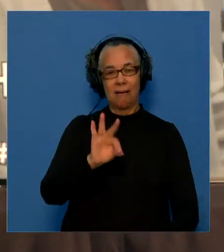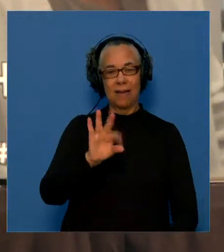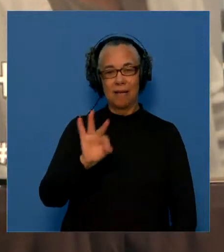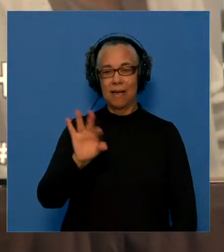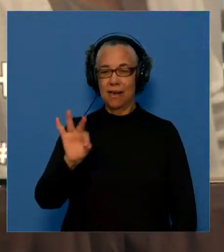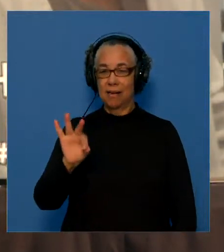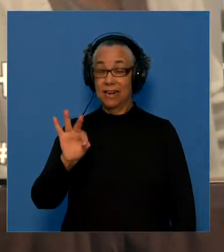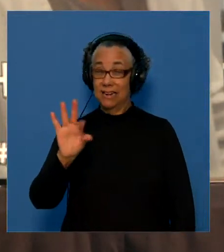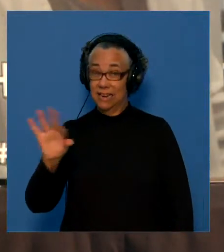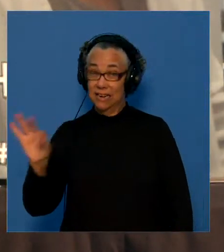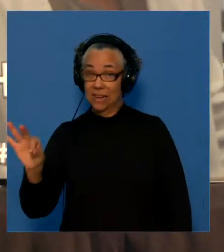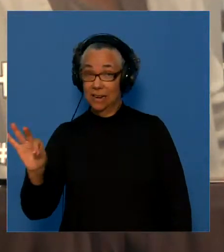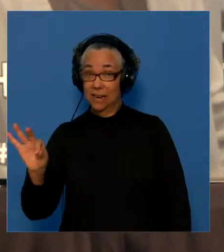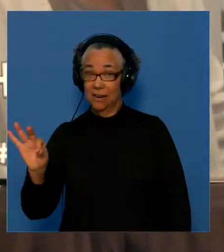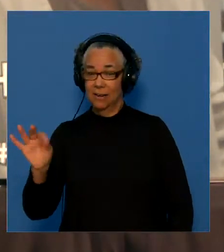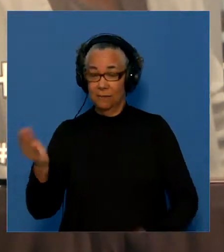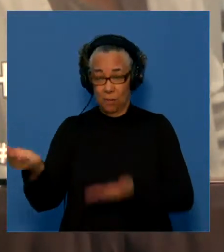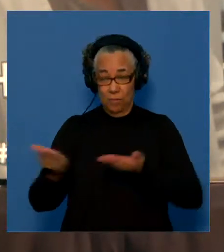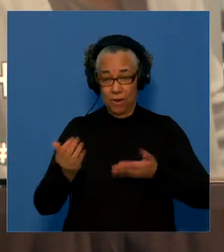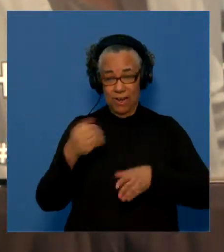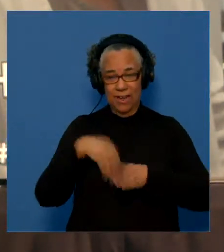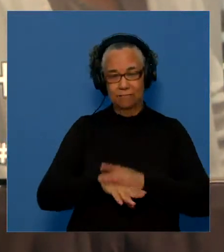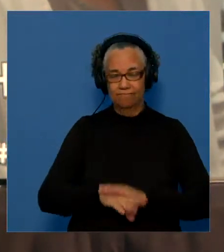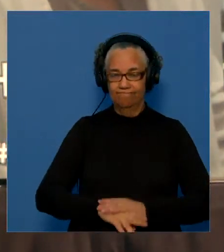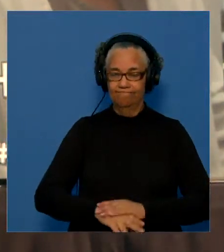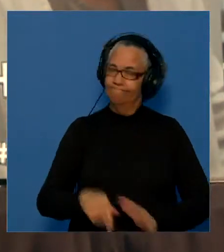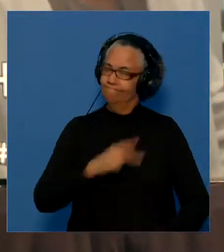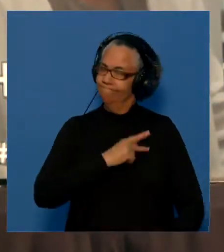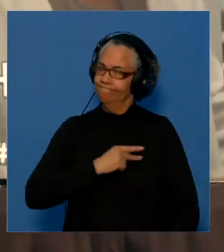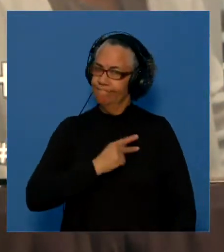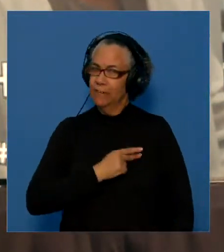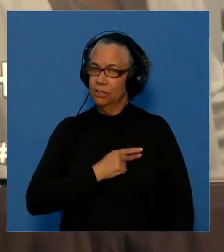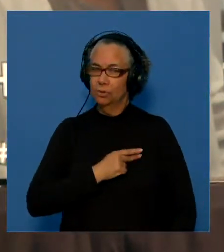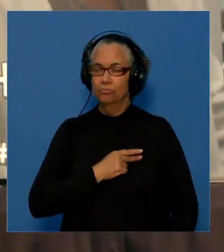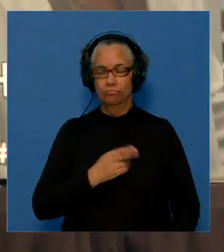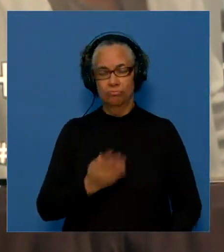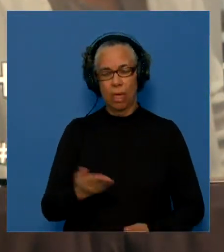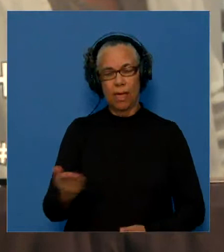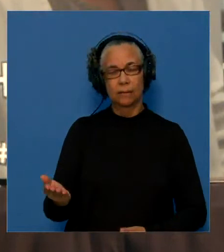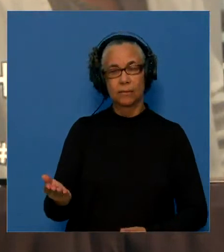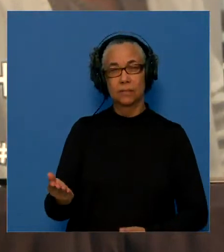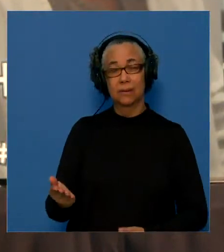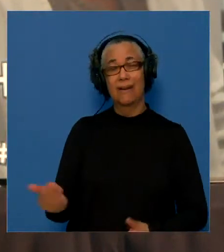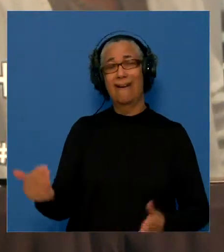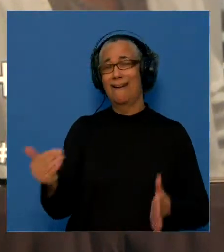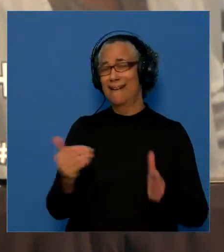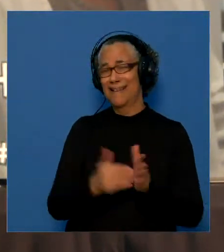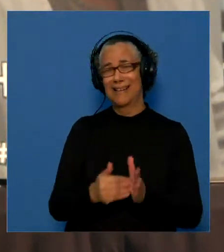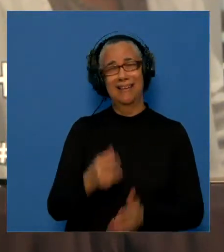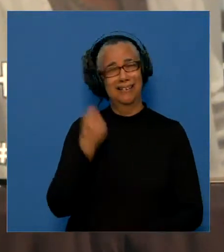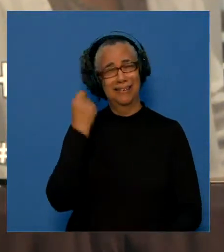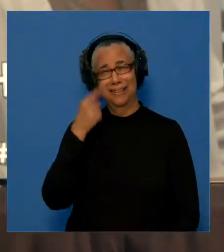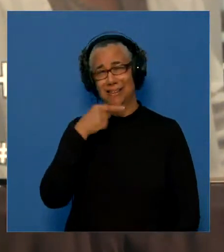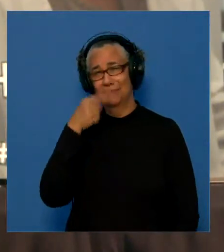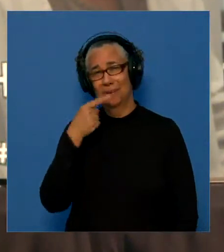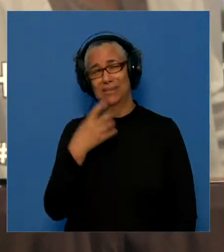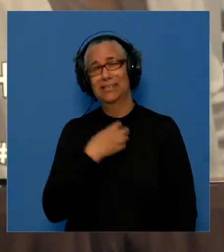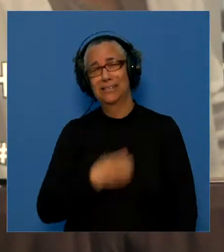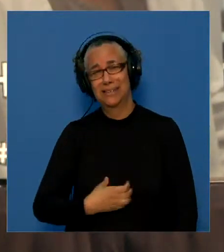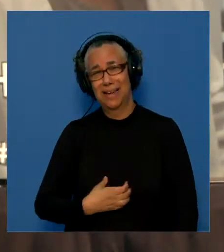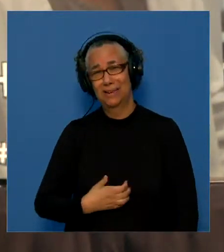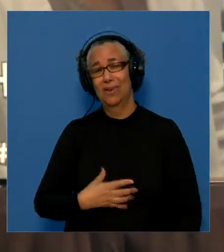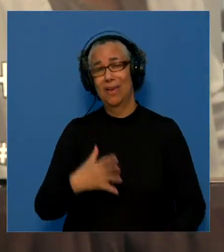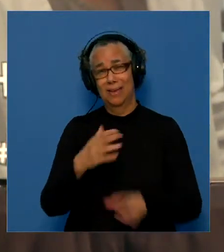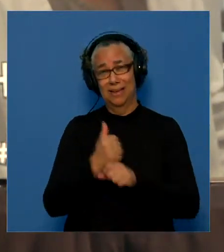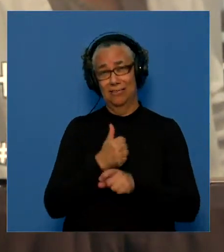99999 for declaring personal goods. Again, we understand the public's desire in seeking to clear their